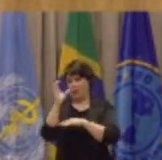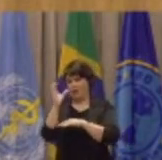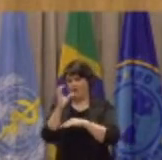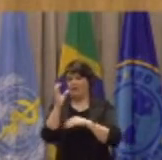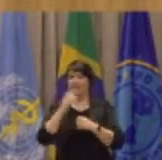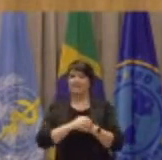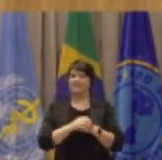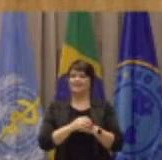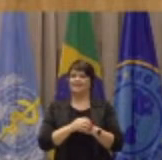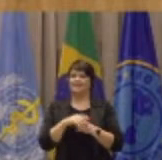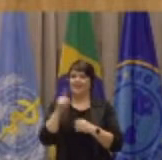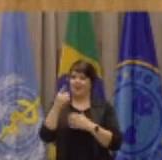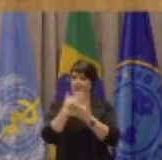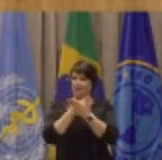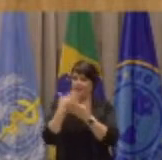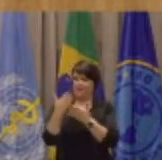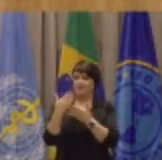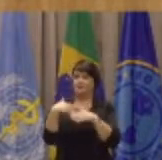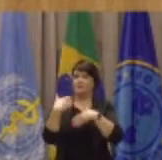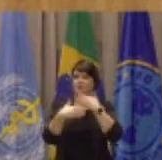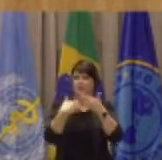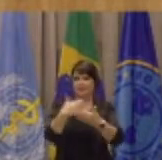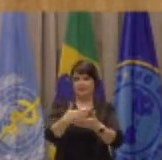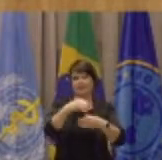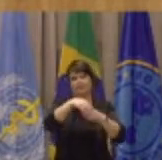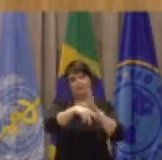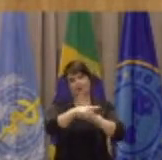Monica was here in Brazil and now is in Colombia.